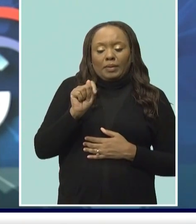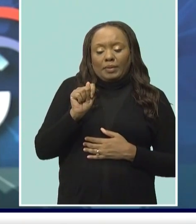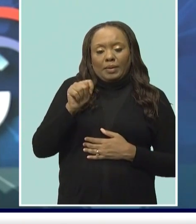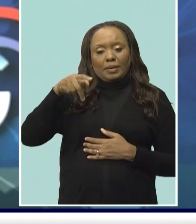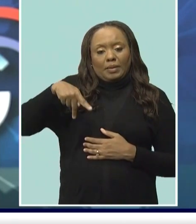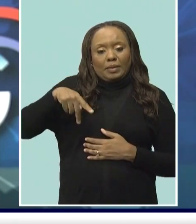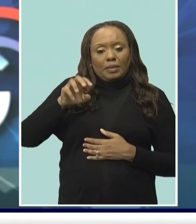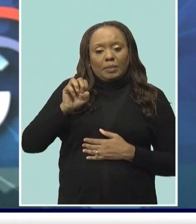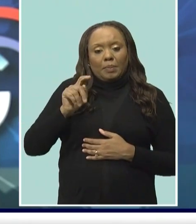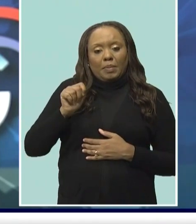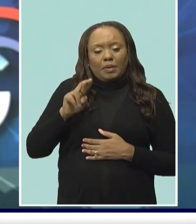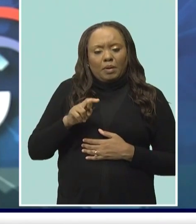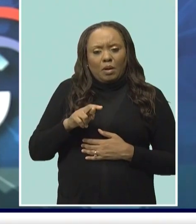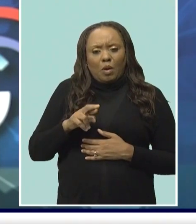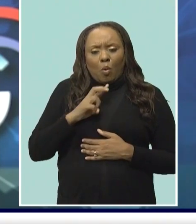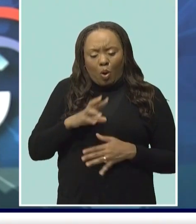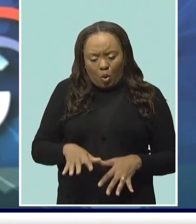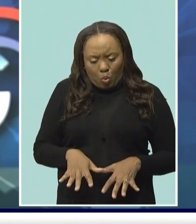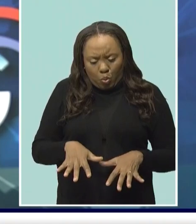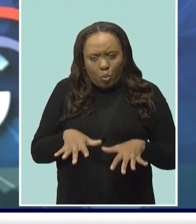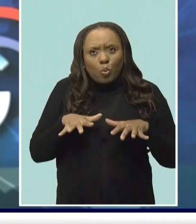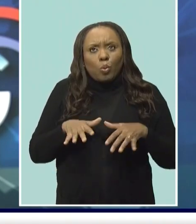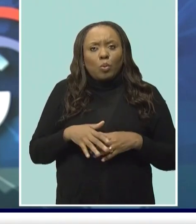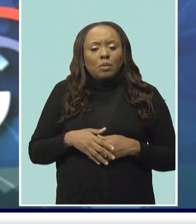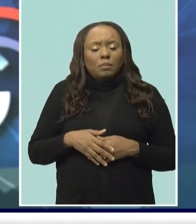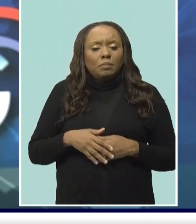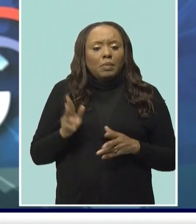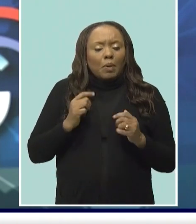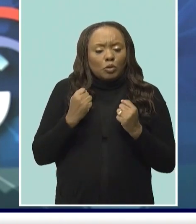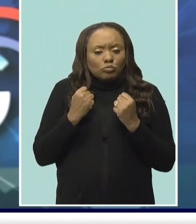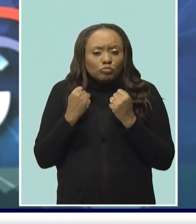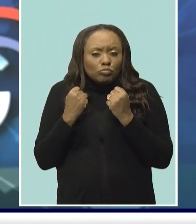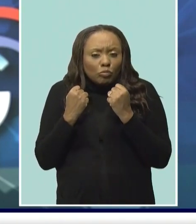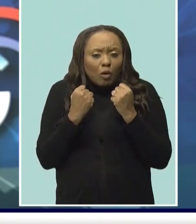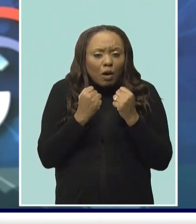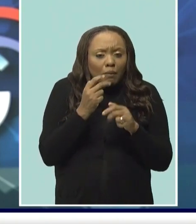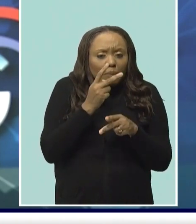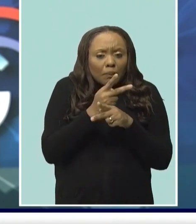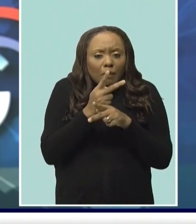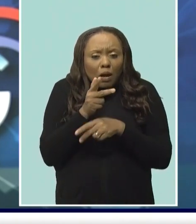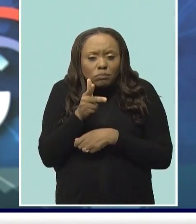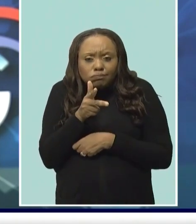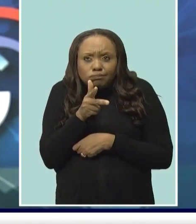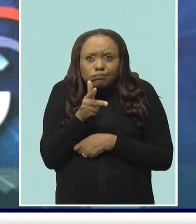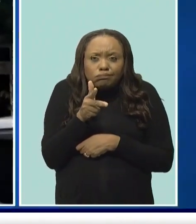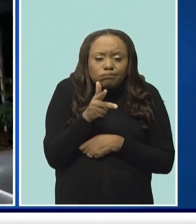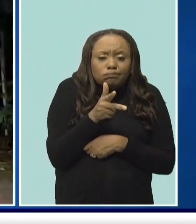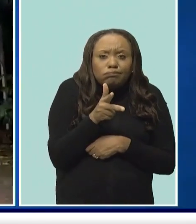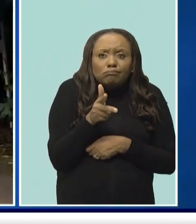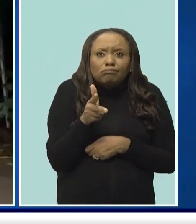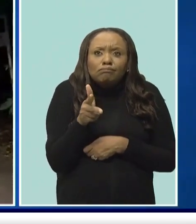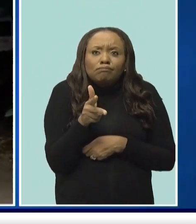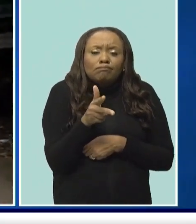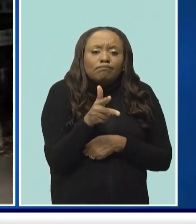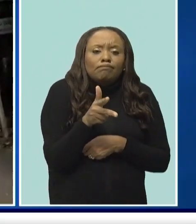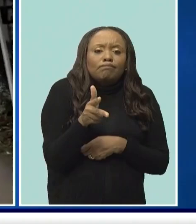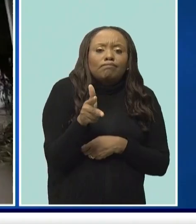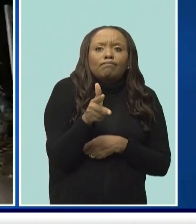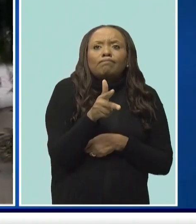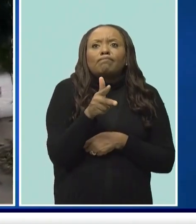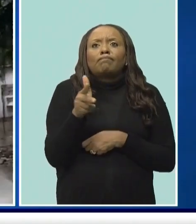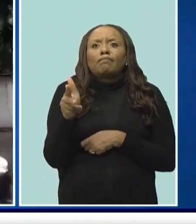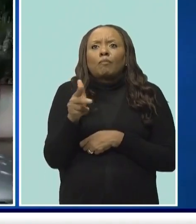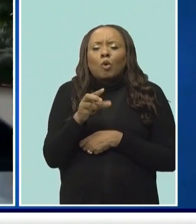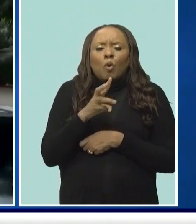into streams. Motorists were forced to exercise caution along this section of Mullins as the water sought a pathway towards the